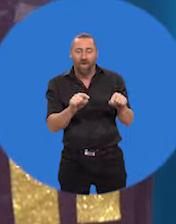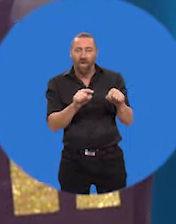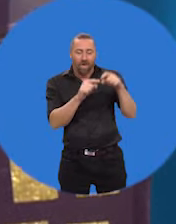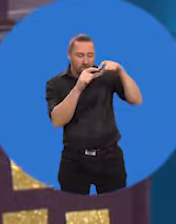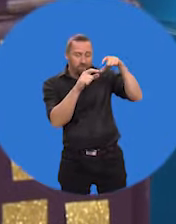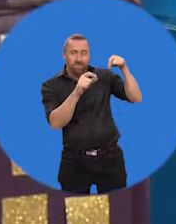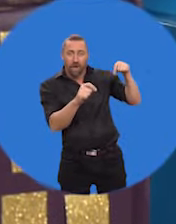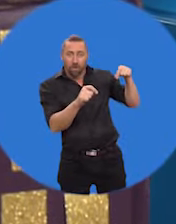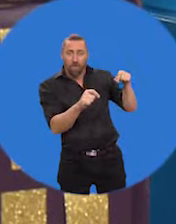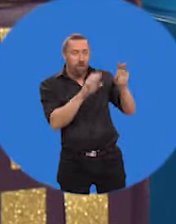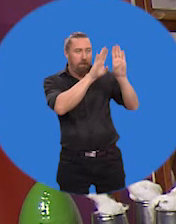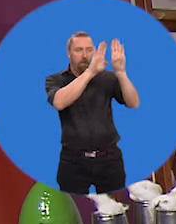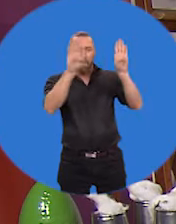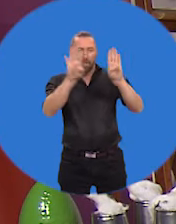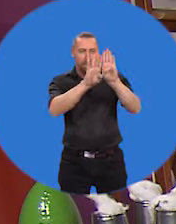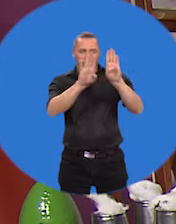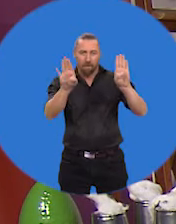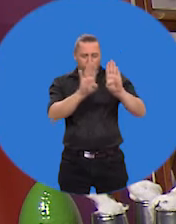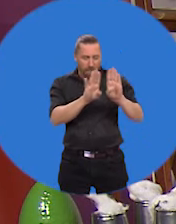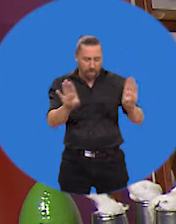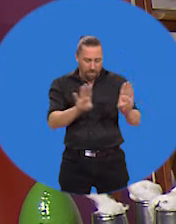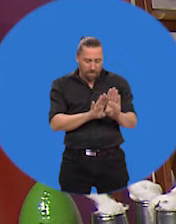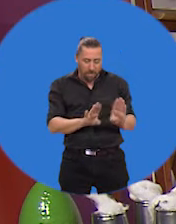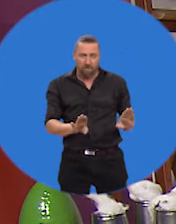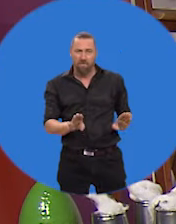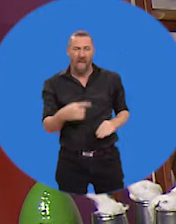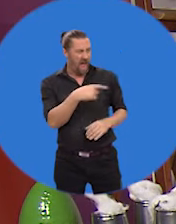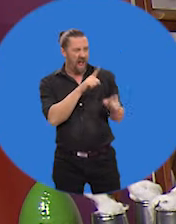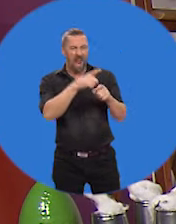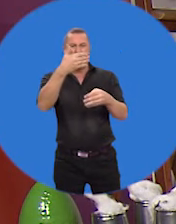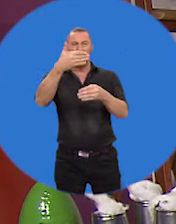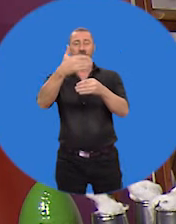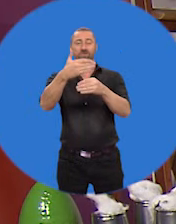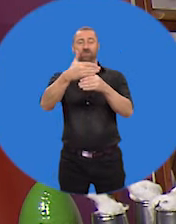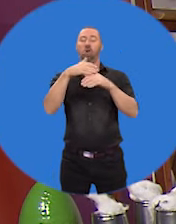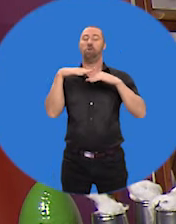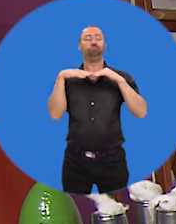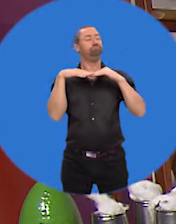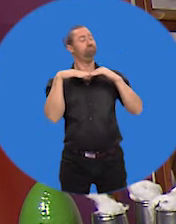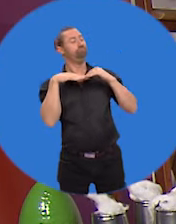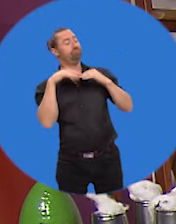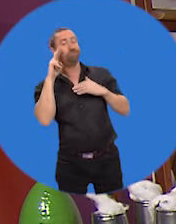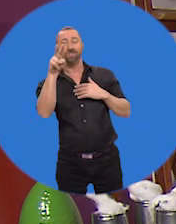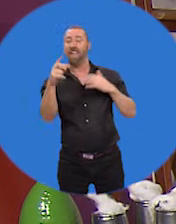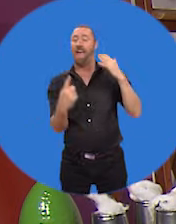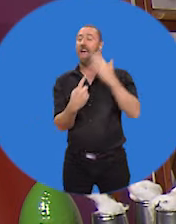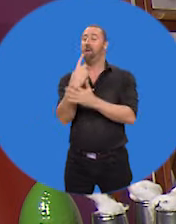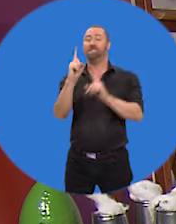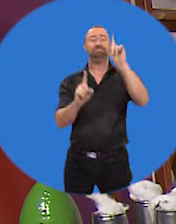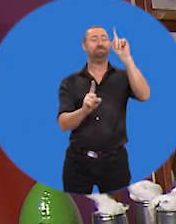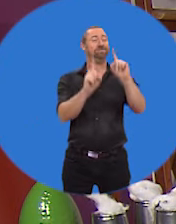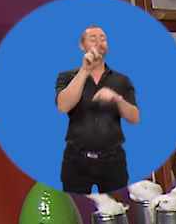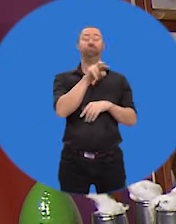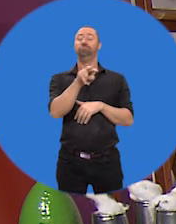and from top all the way to bottom. Now, these are the windows that people will look out and view the world from. And as you can see, I've already